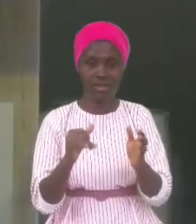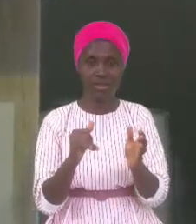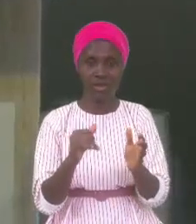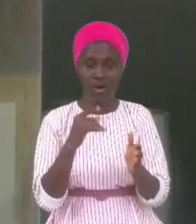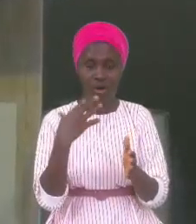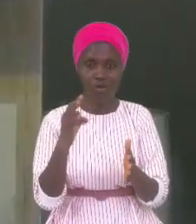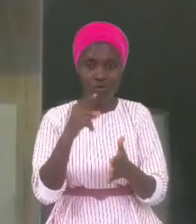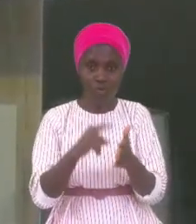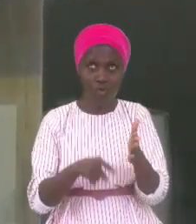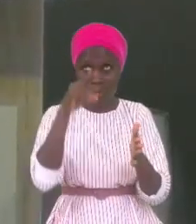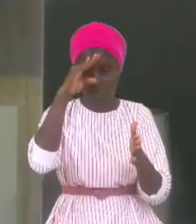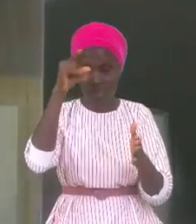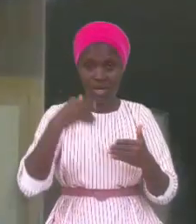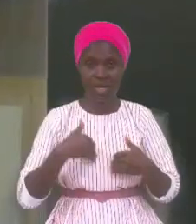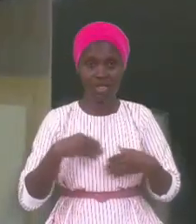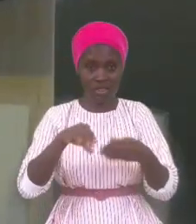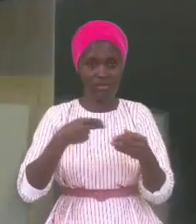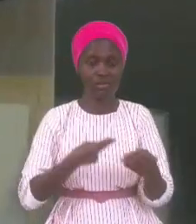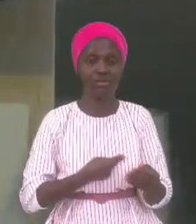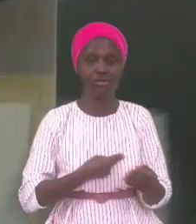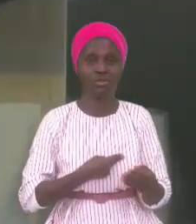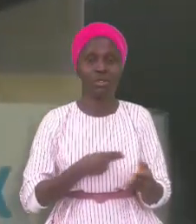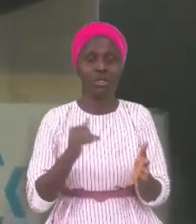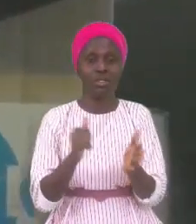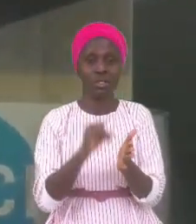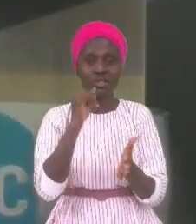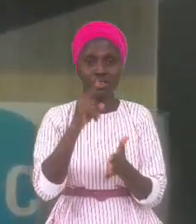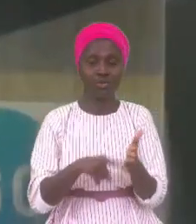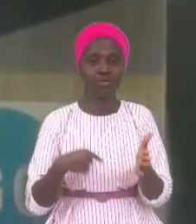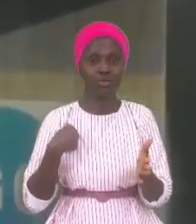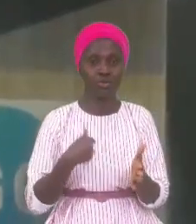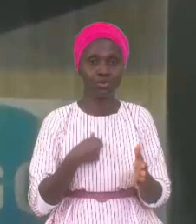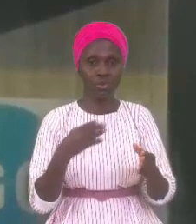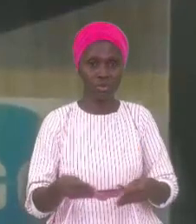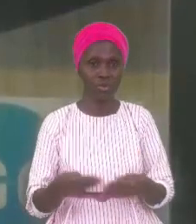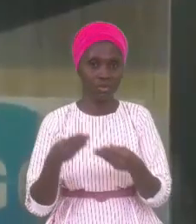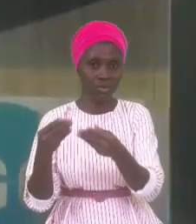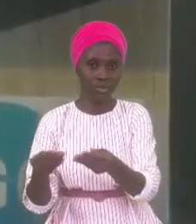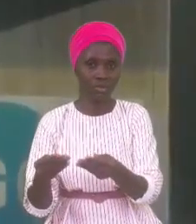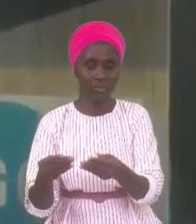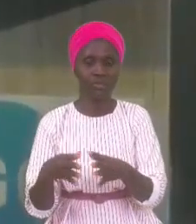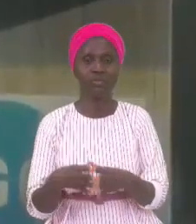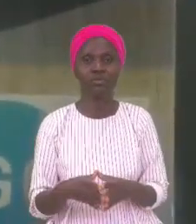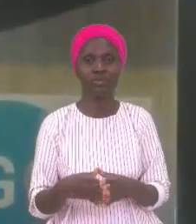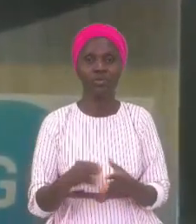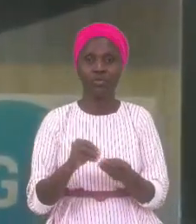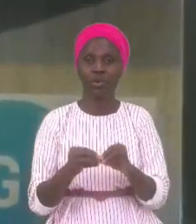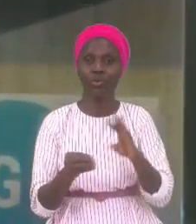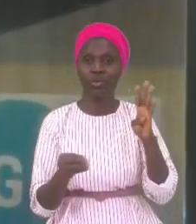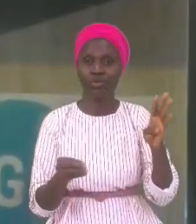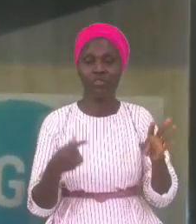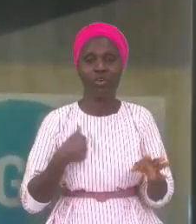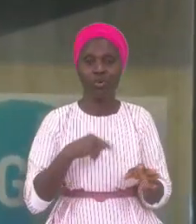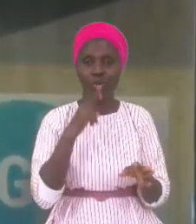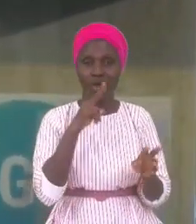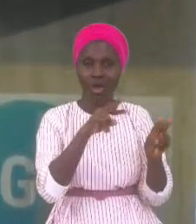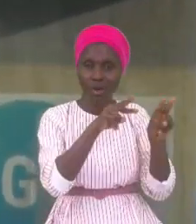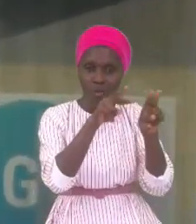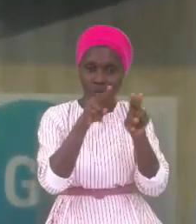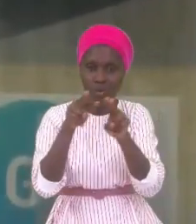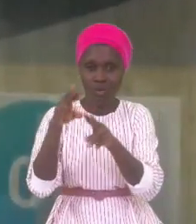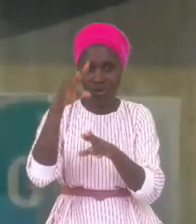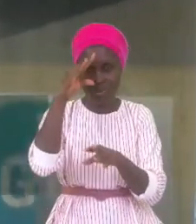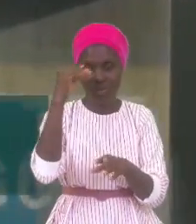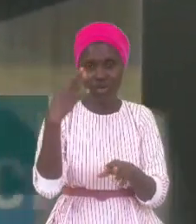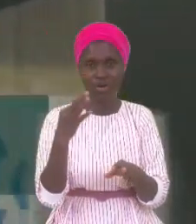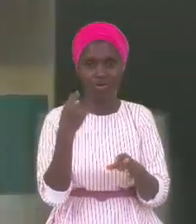deliver, that is what we delivered. Number four, we are watchmen for the Lord. Watchmen for the